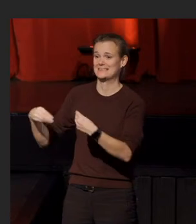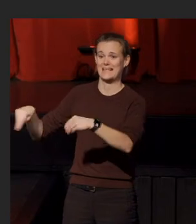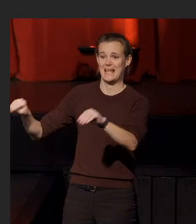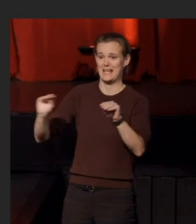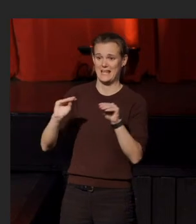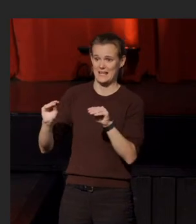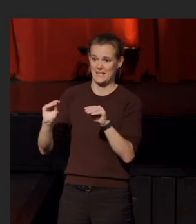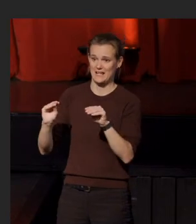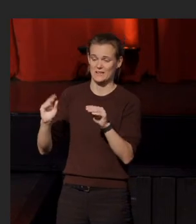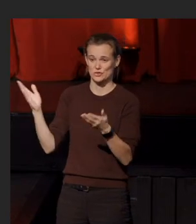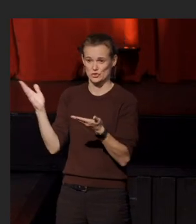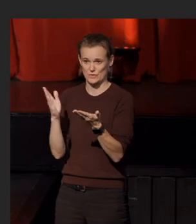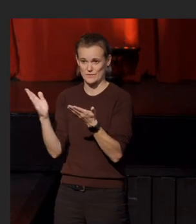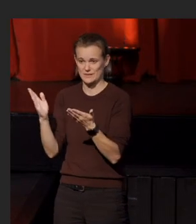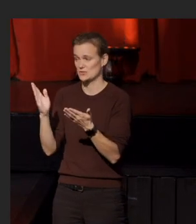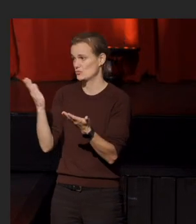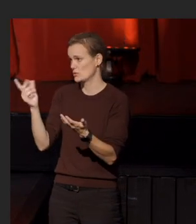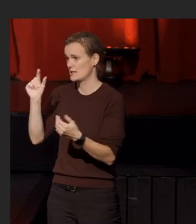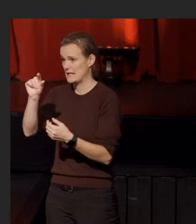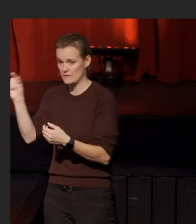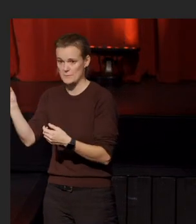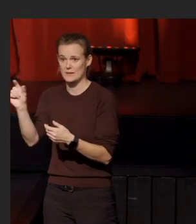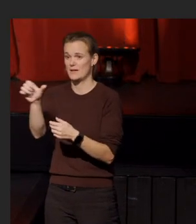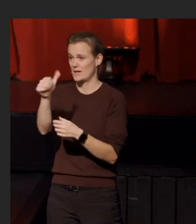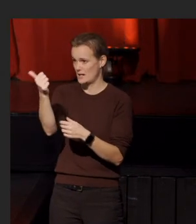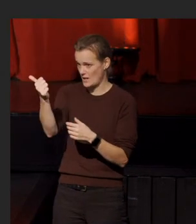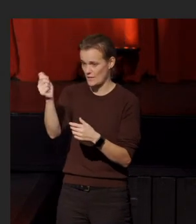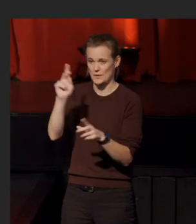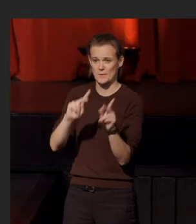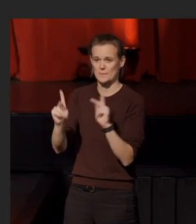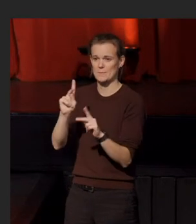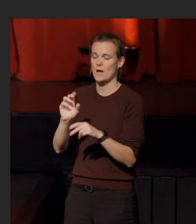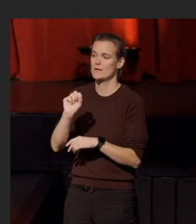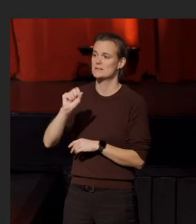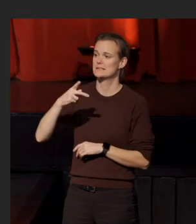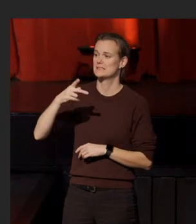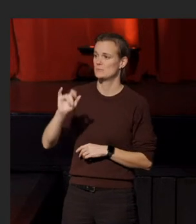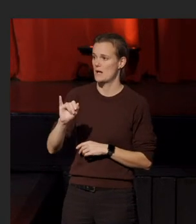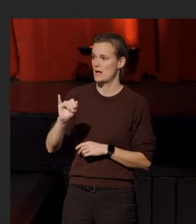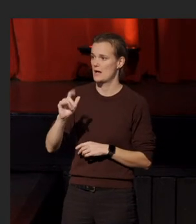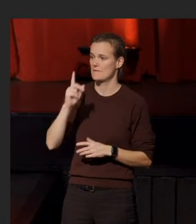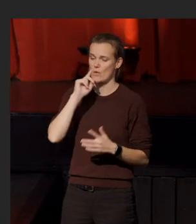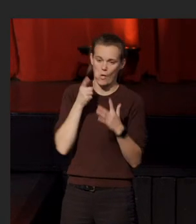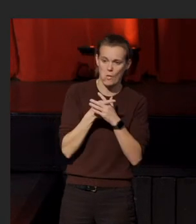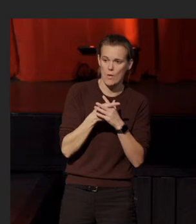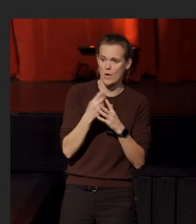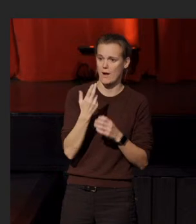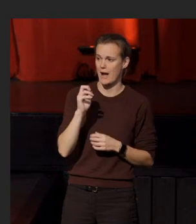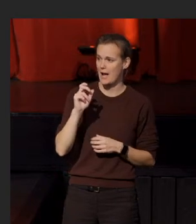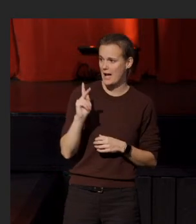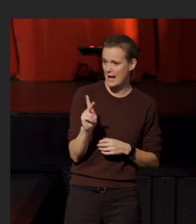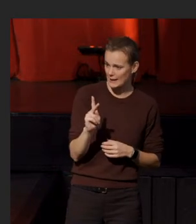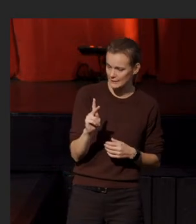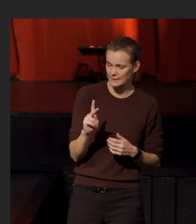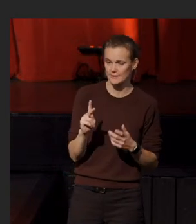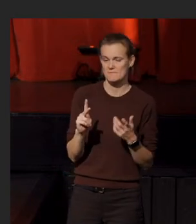actors the ability to undertake espionage, to hack into people's devices, to engage